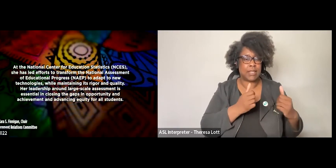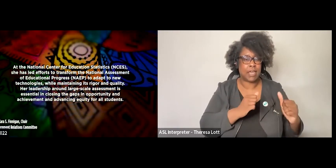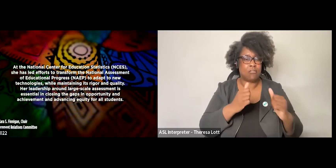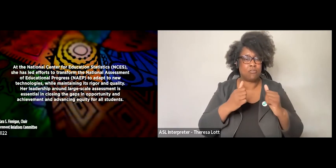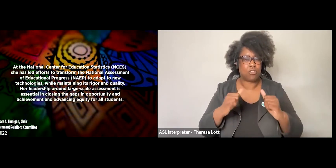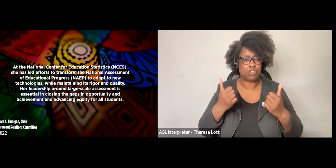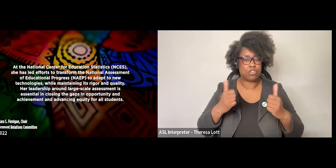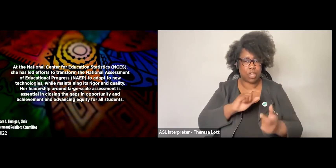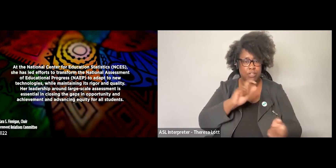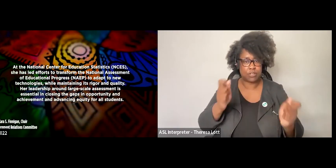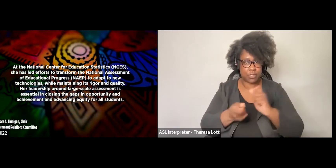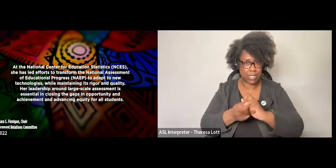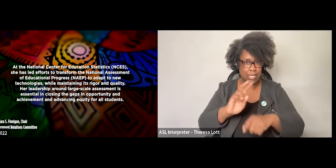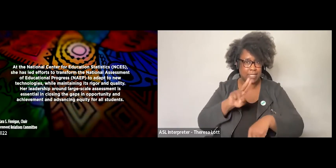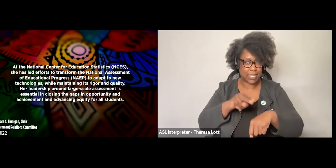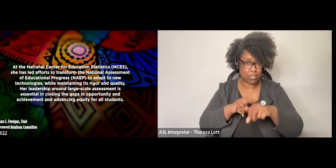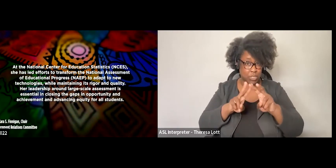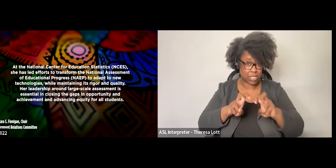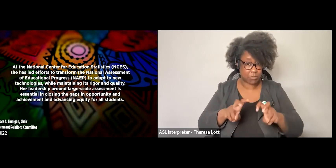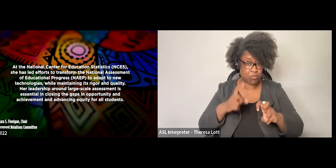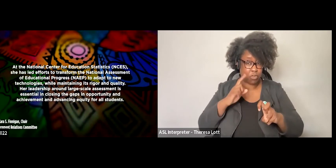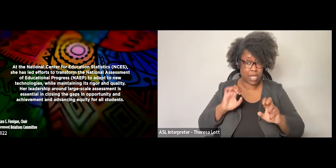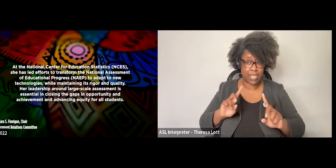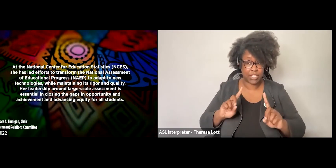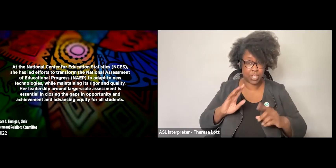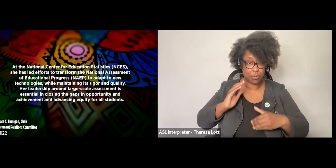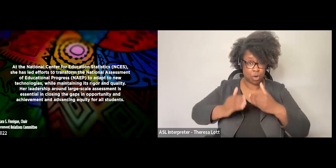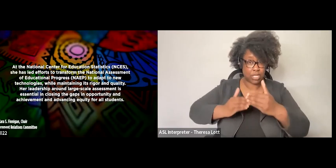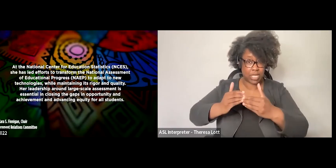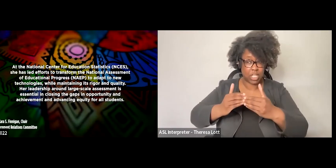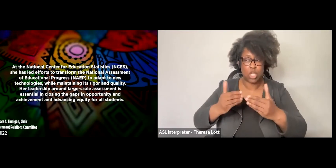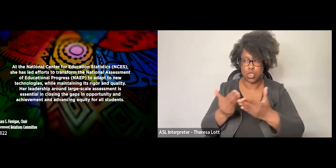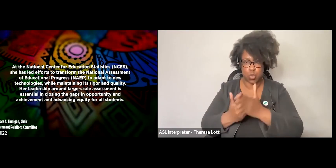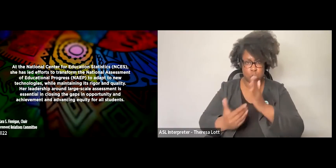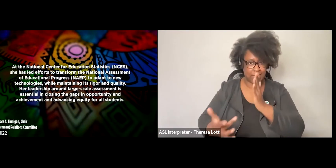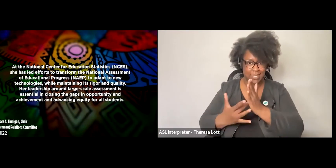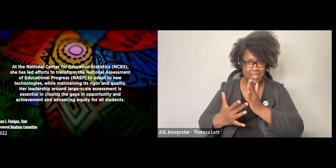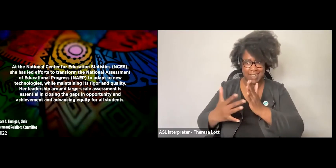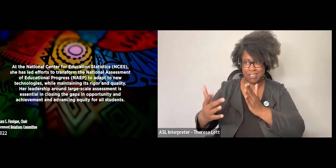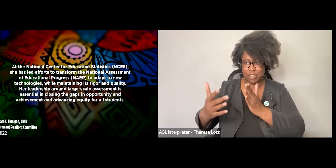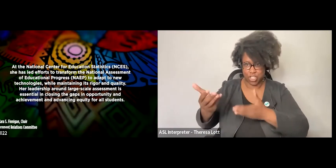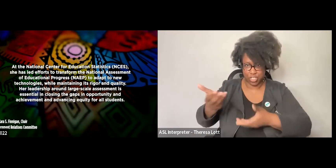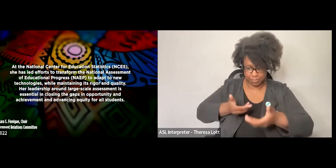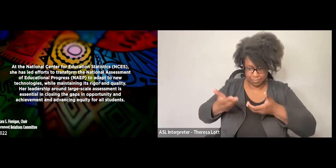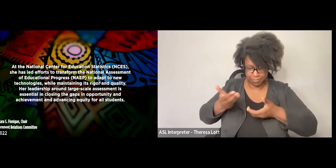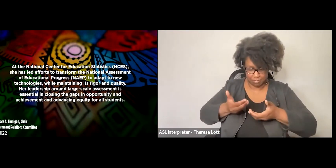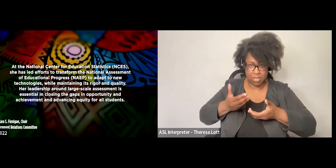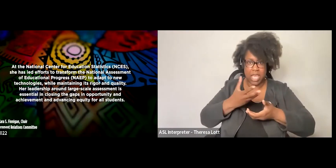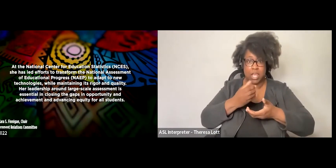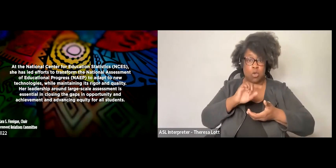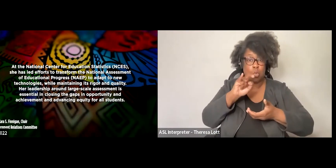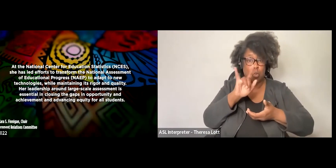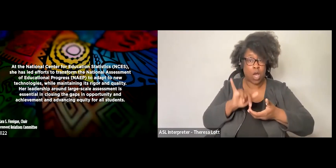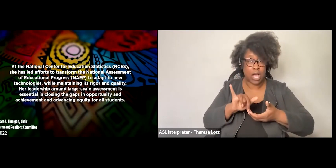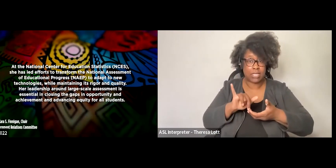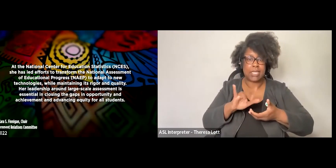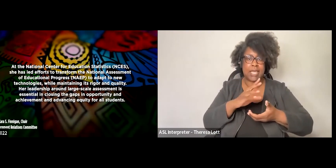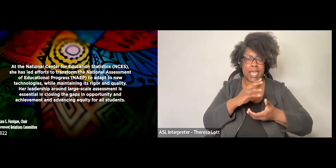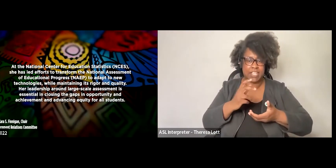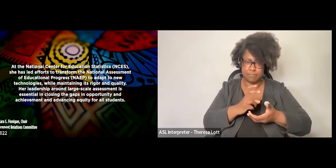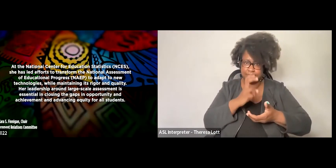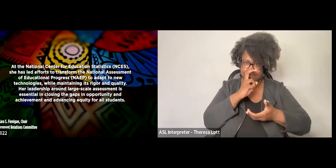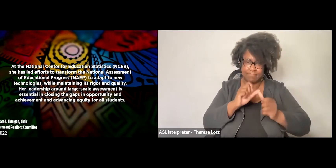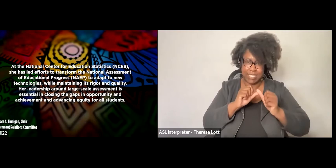Assessment of Educational Progress to adapt to new technologies while maintaining its rigor and quality. Her leadership around